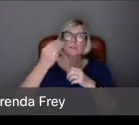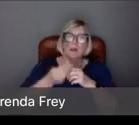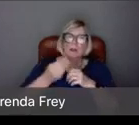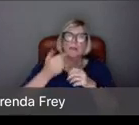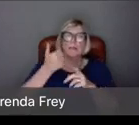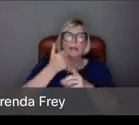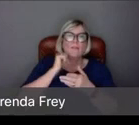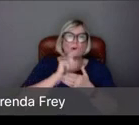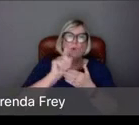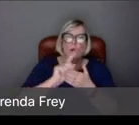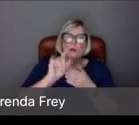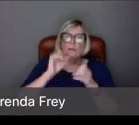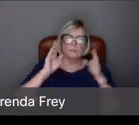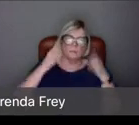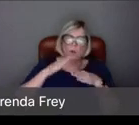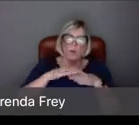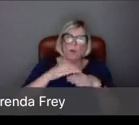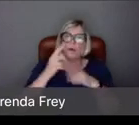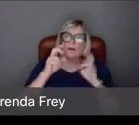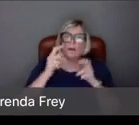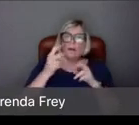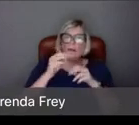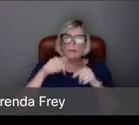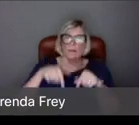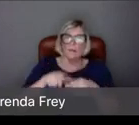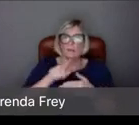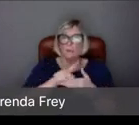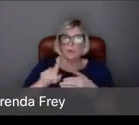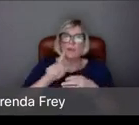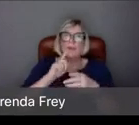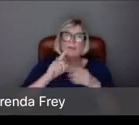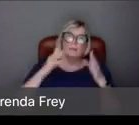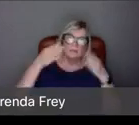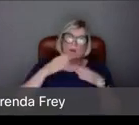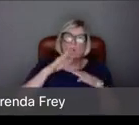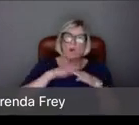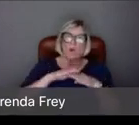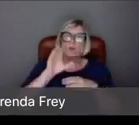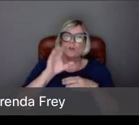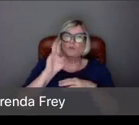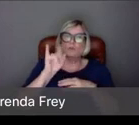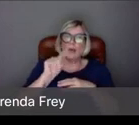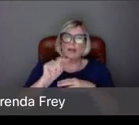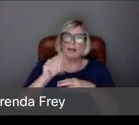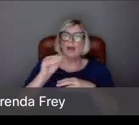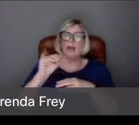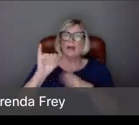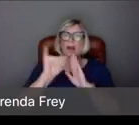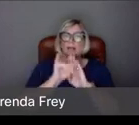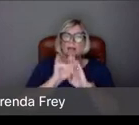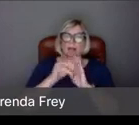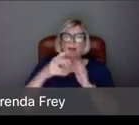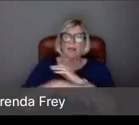theme. This week is particularly dedicated to credit and identity theft. And